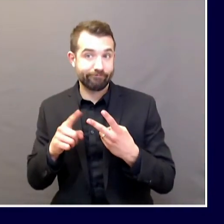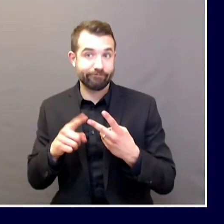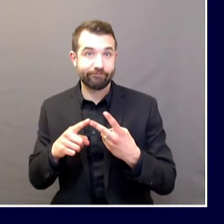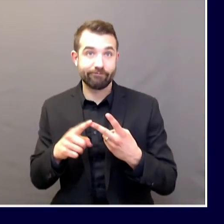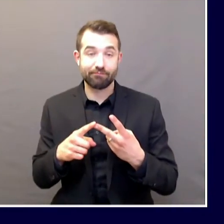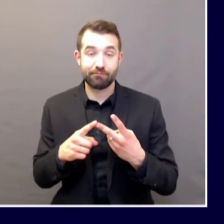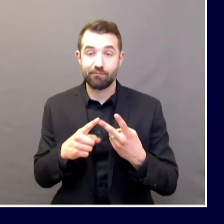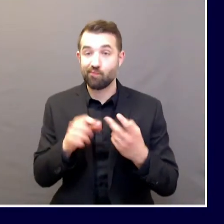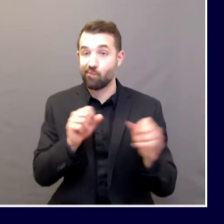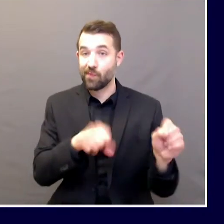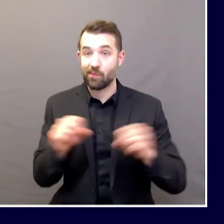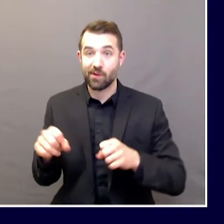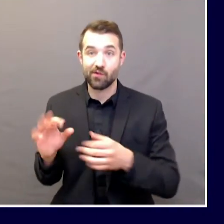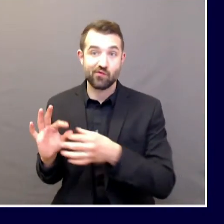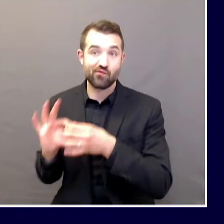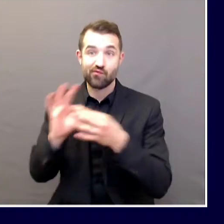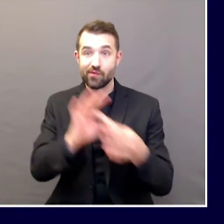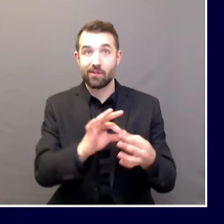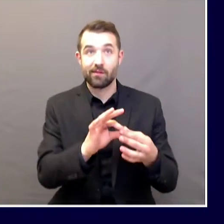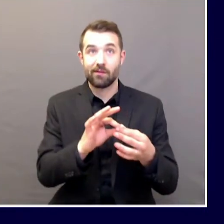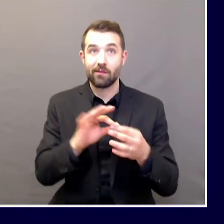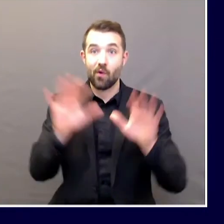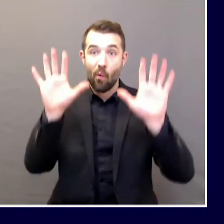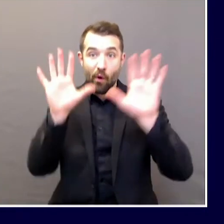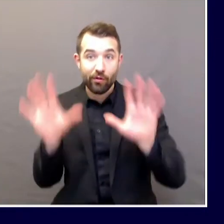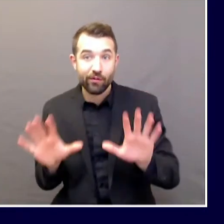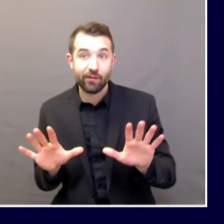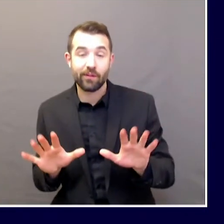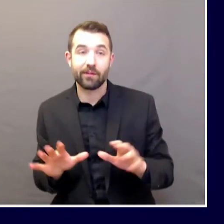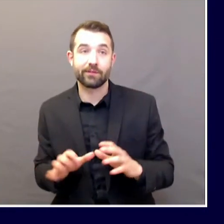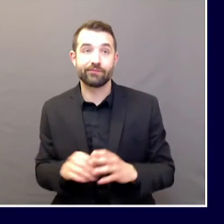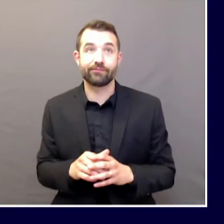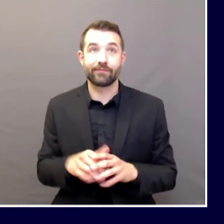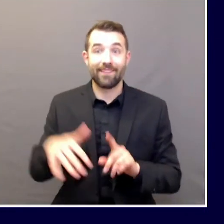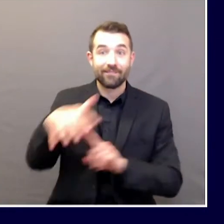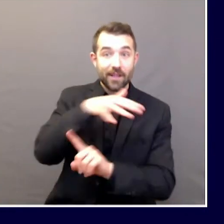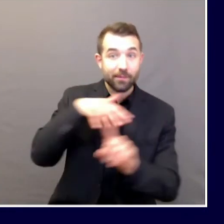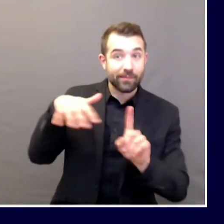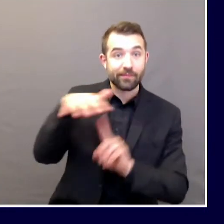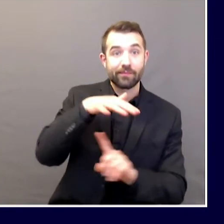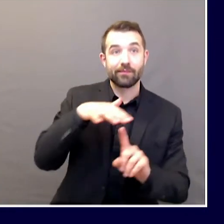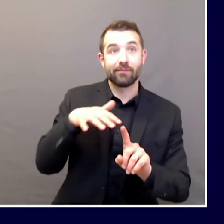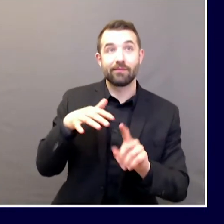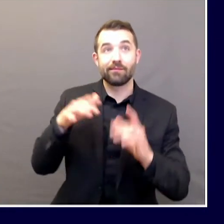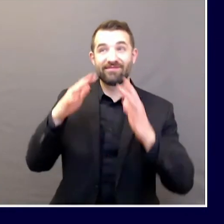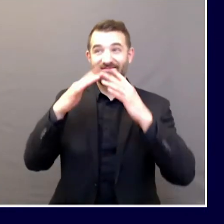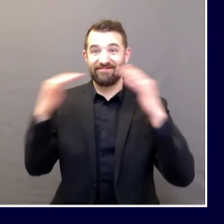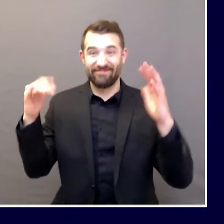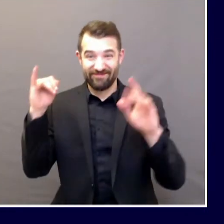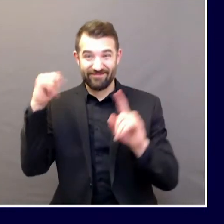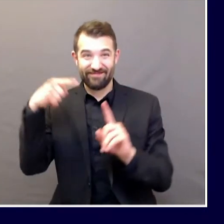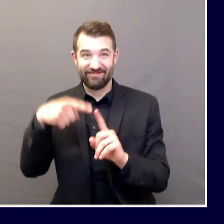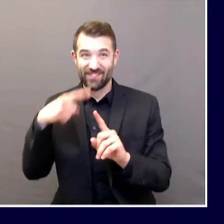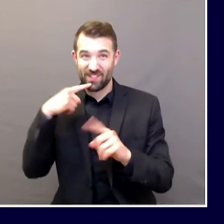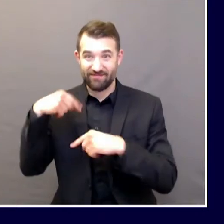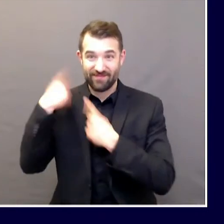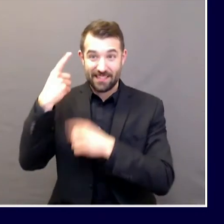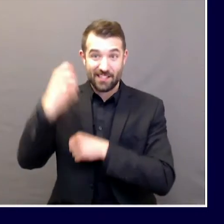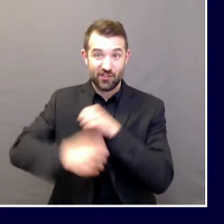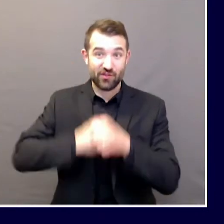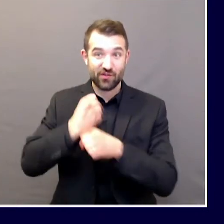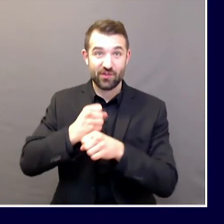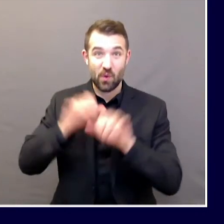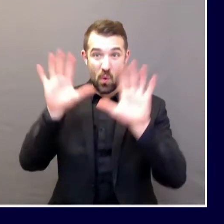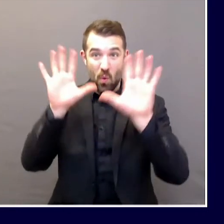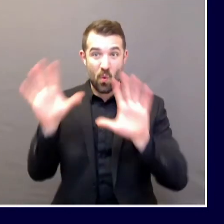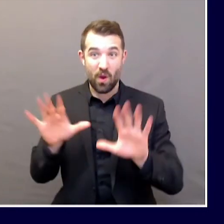climatological factors based on how weather patterns may have affected tick activity, which may have impacted or reduced the rates of